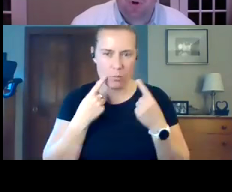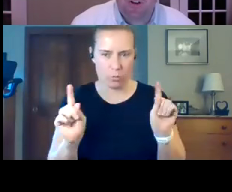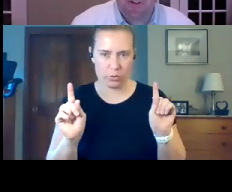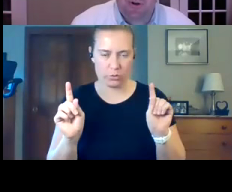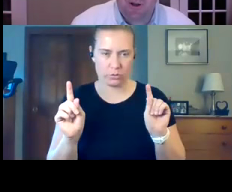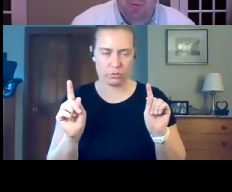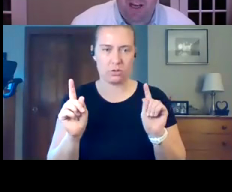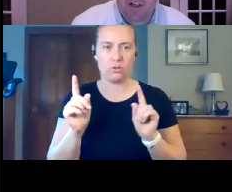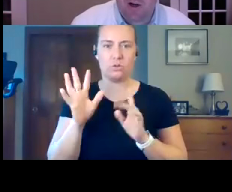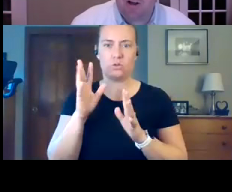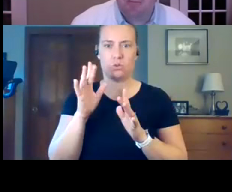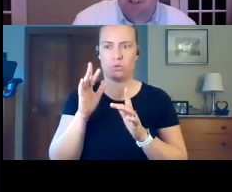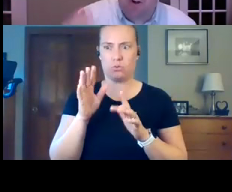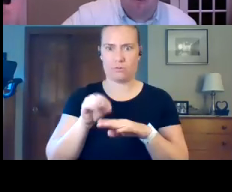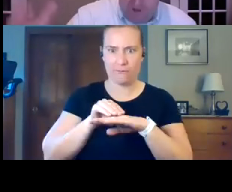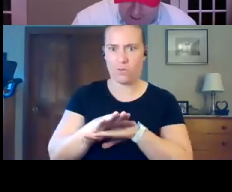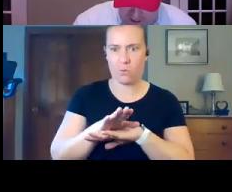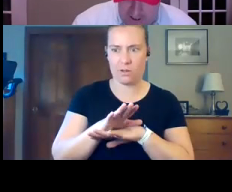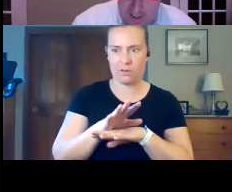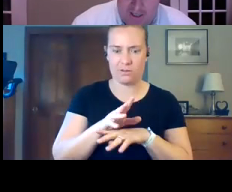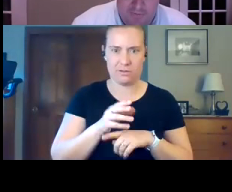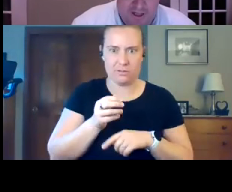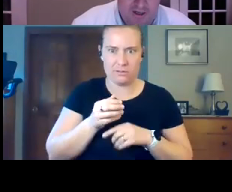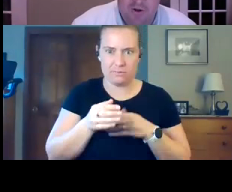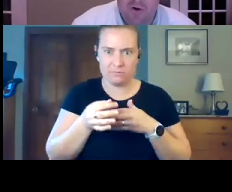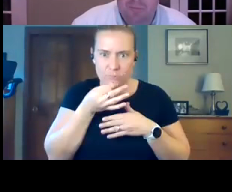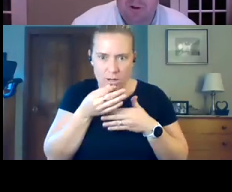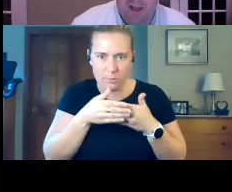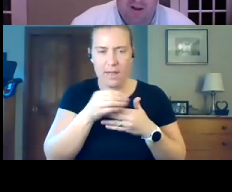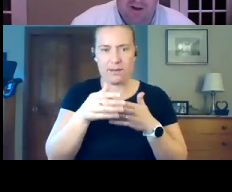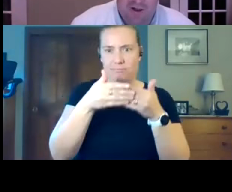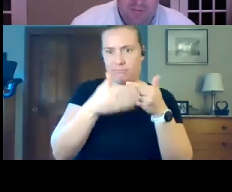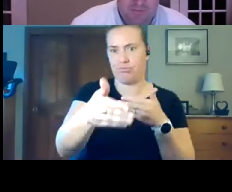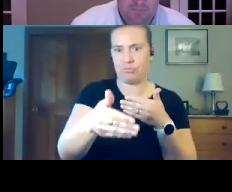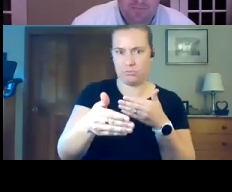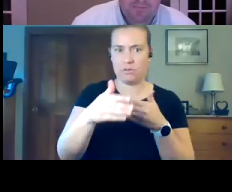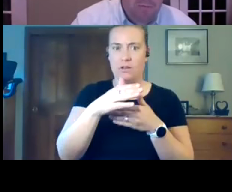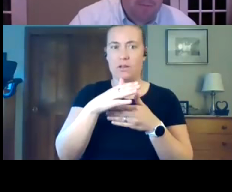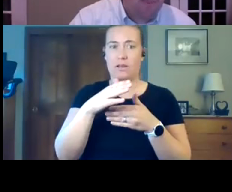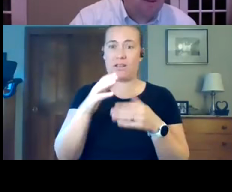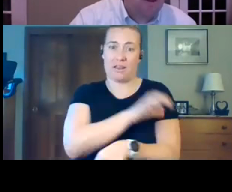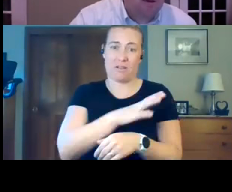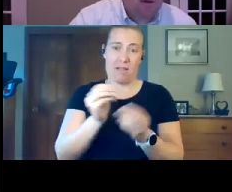proximal and distal implementation outcomes, and ultimately clinical and public health outcomes.